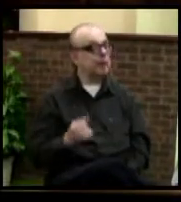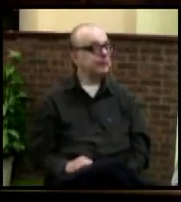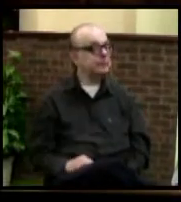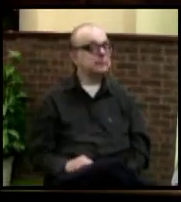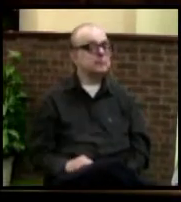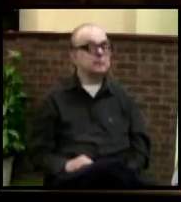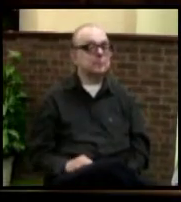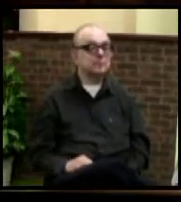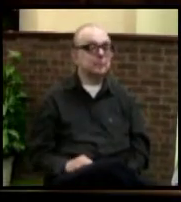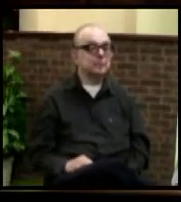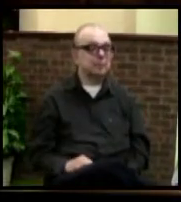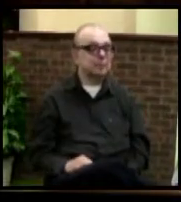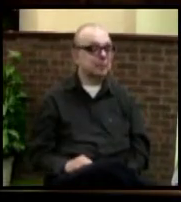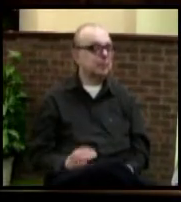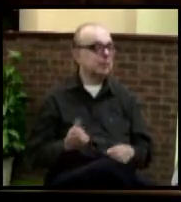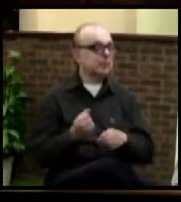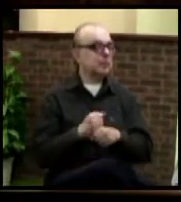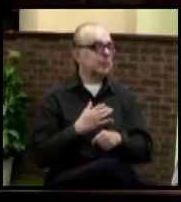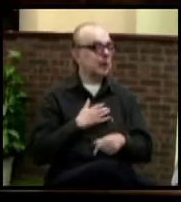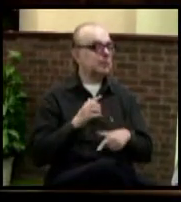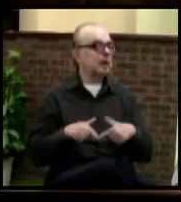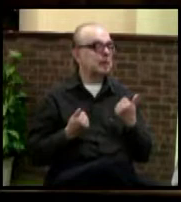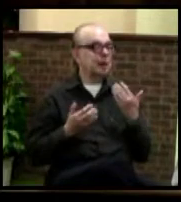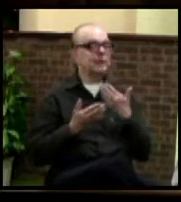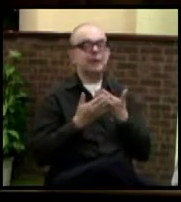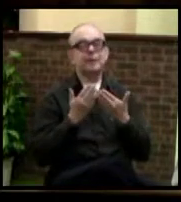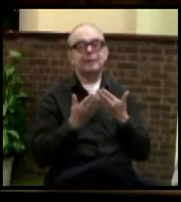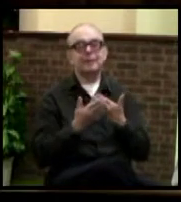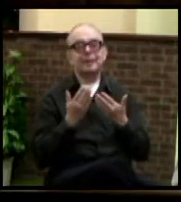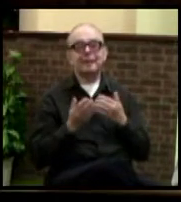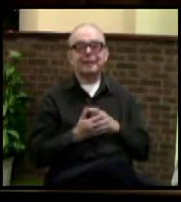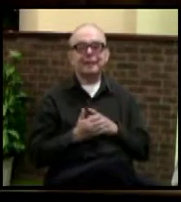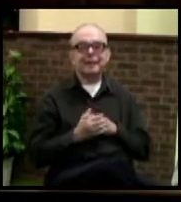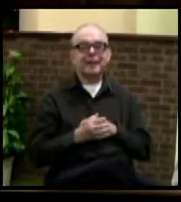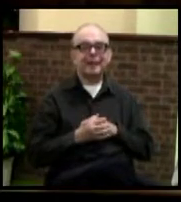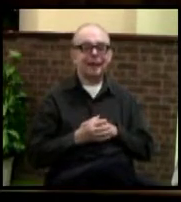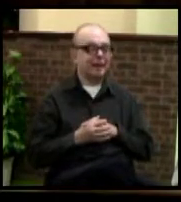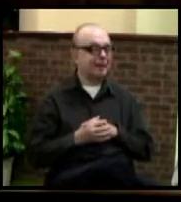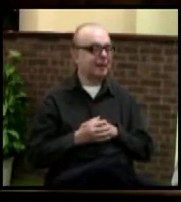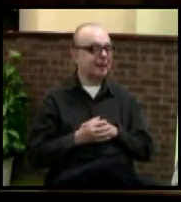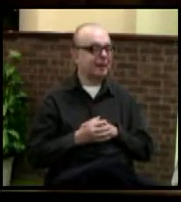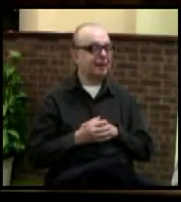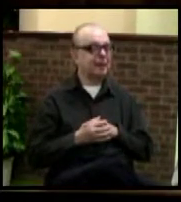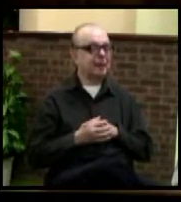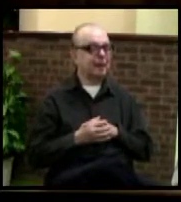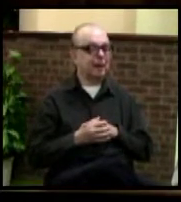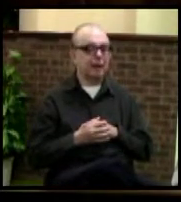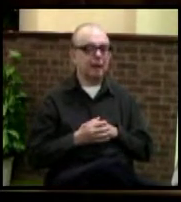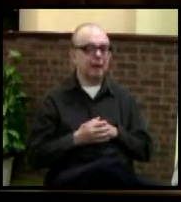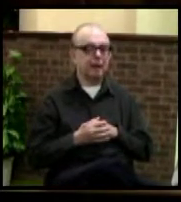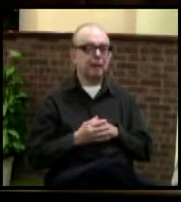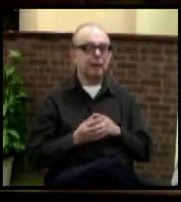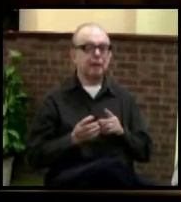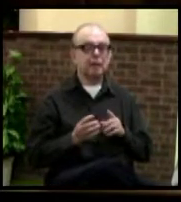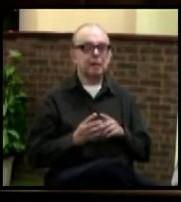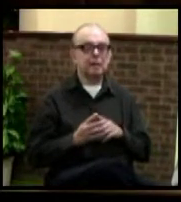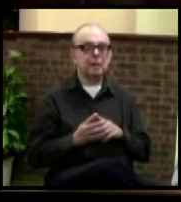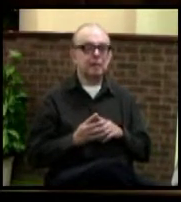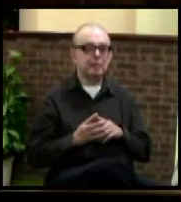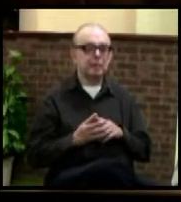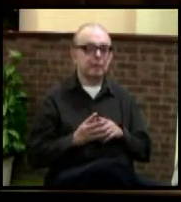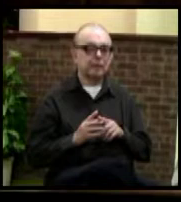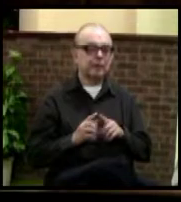Amen. Why? It made my life easier. Amen. But it wasn't for a selfish